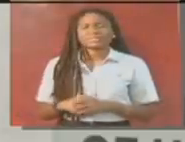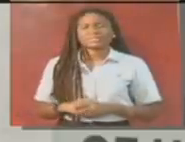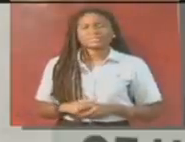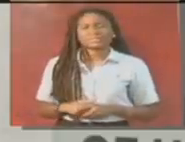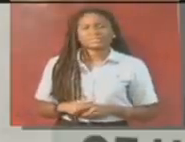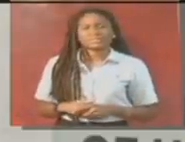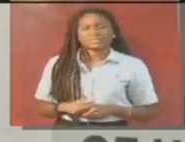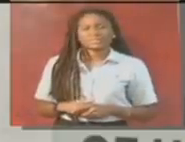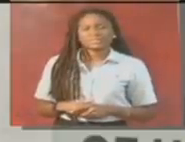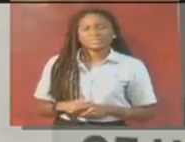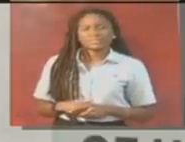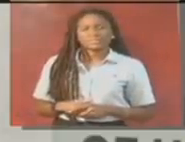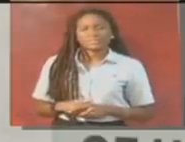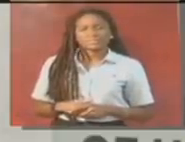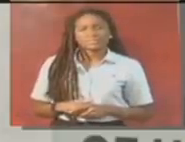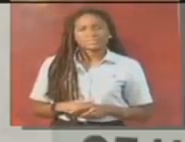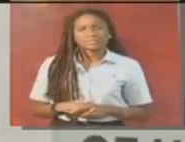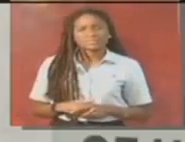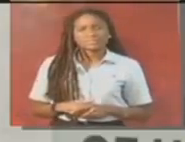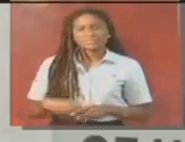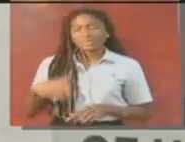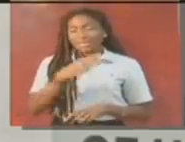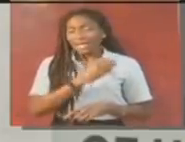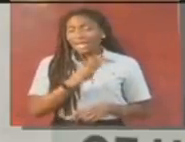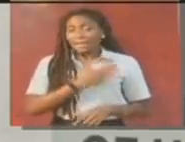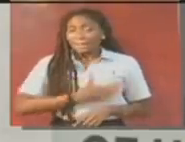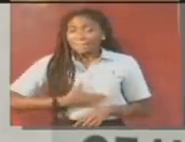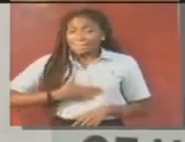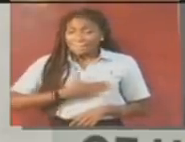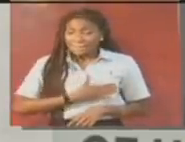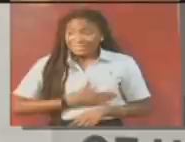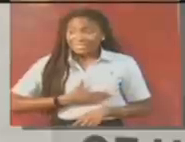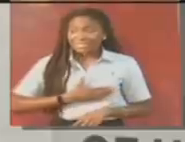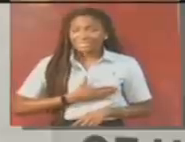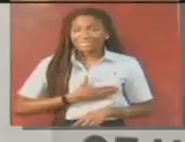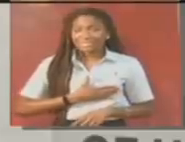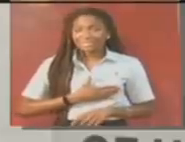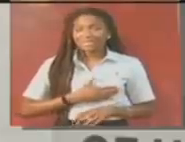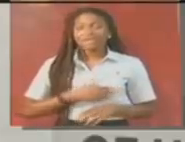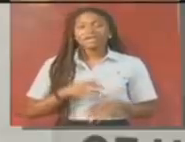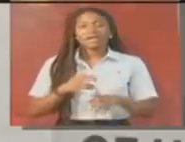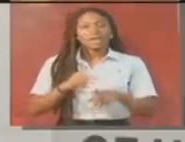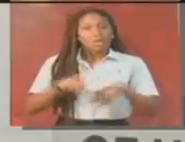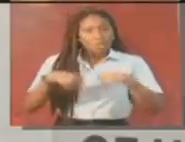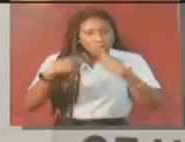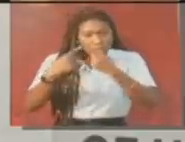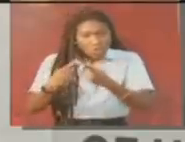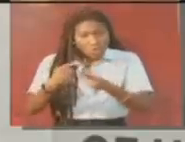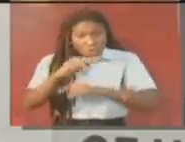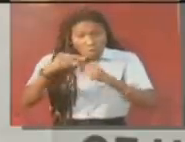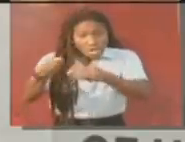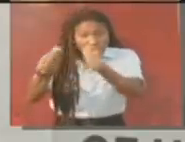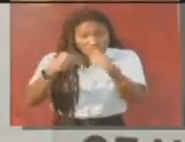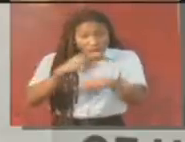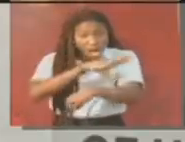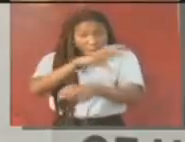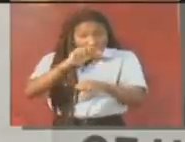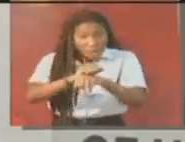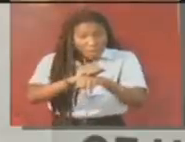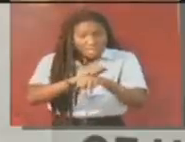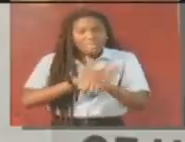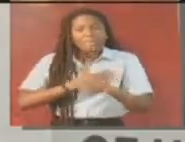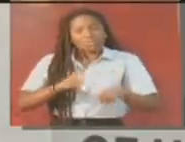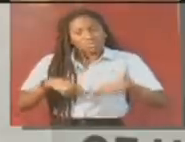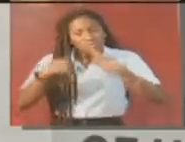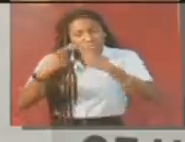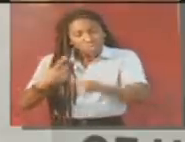diseases. And please keep your clinic appointment to have yourselves and your family members vaccinated.